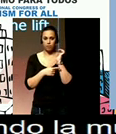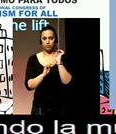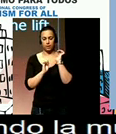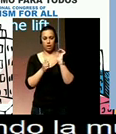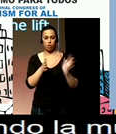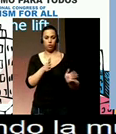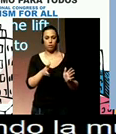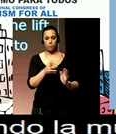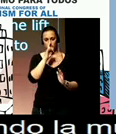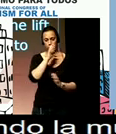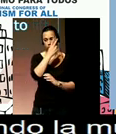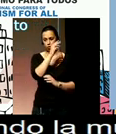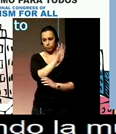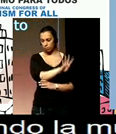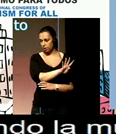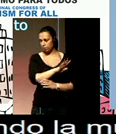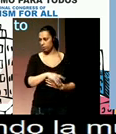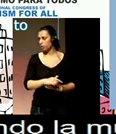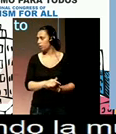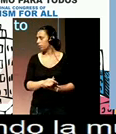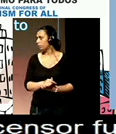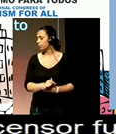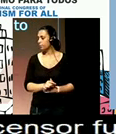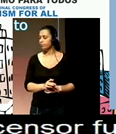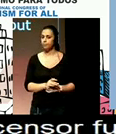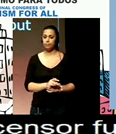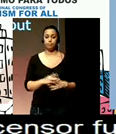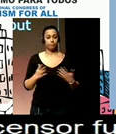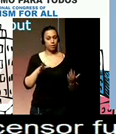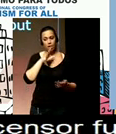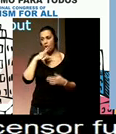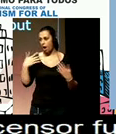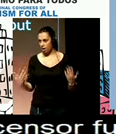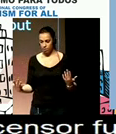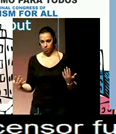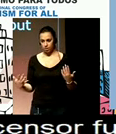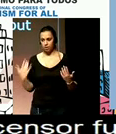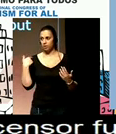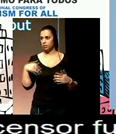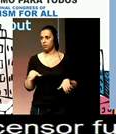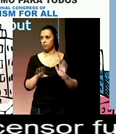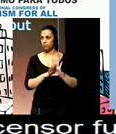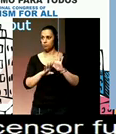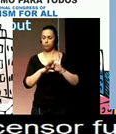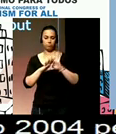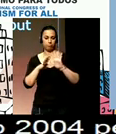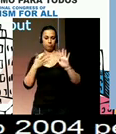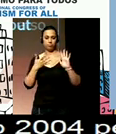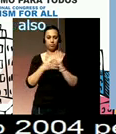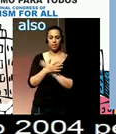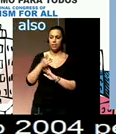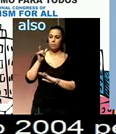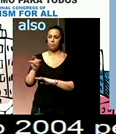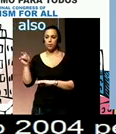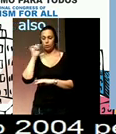but today it remains and serves many visitors. It is also available for parents with pushchairs and people with